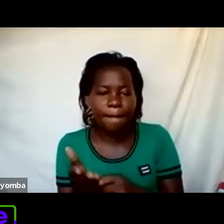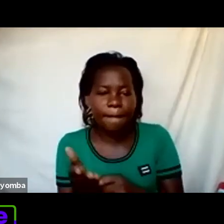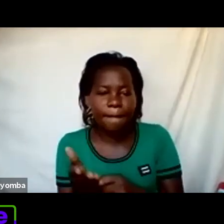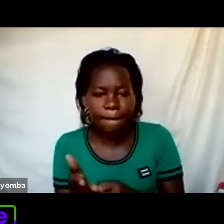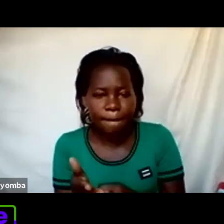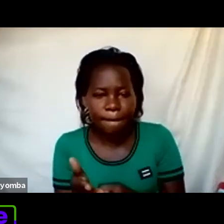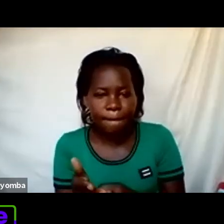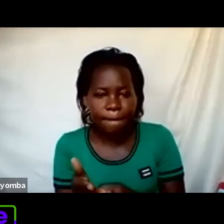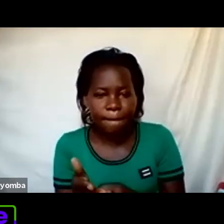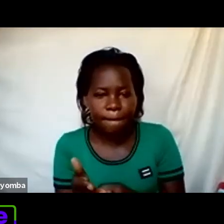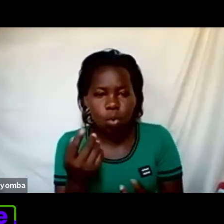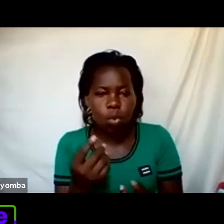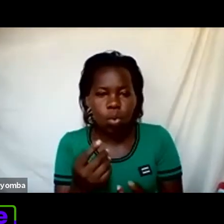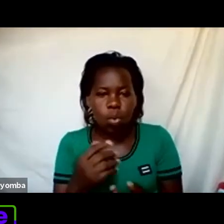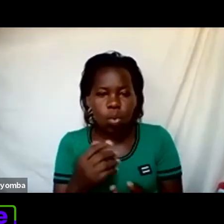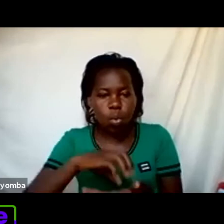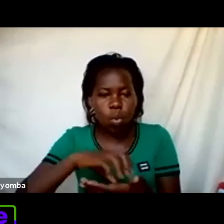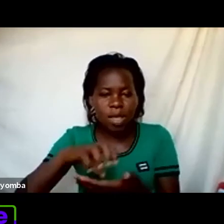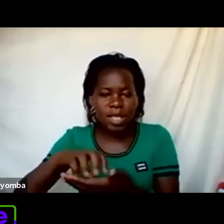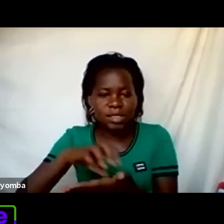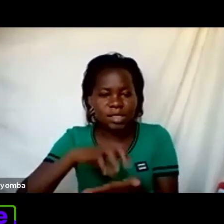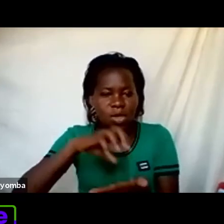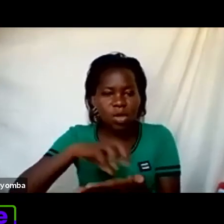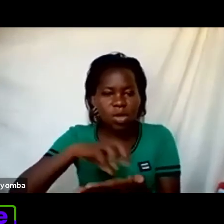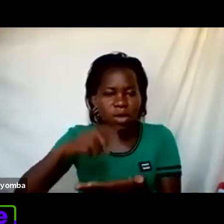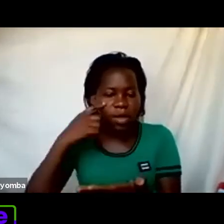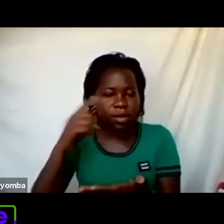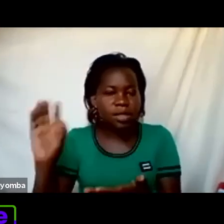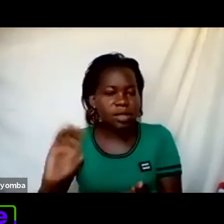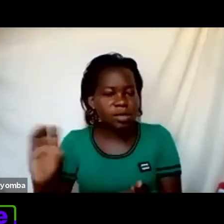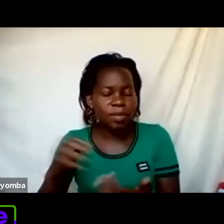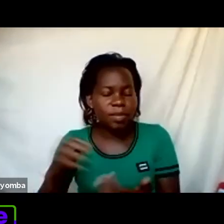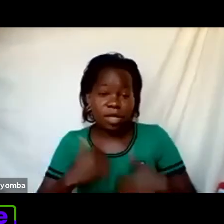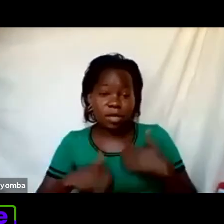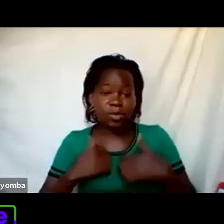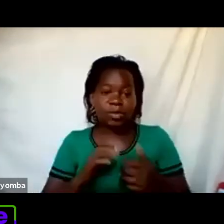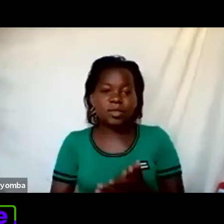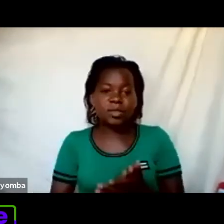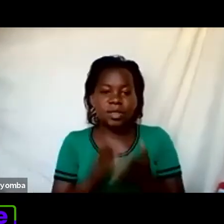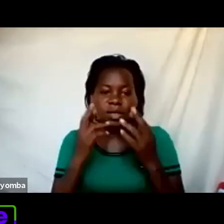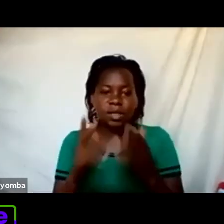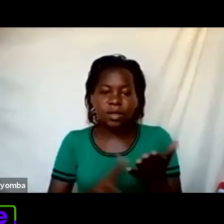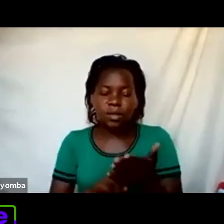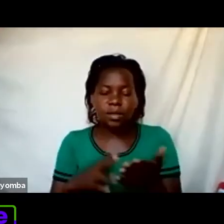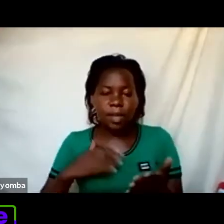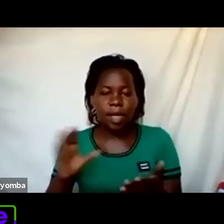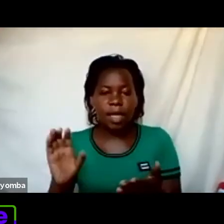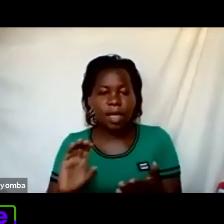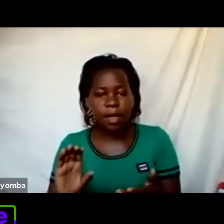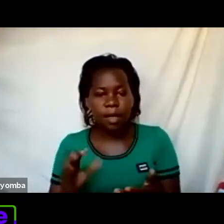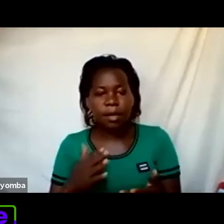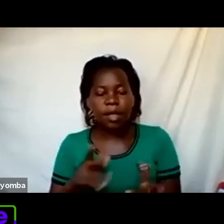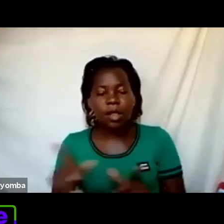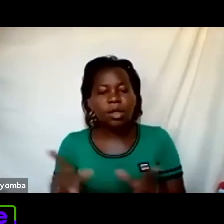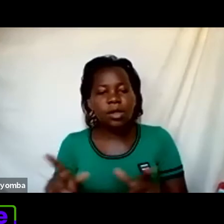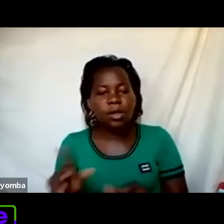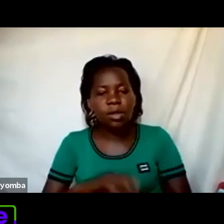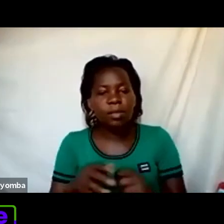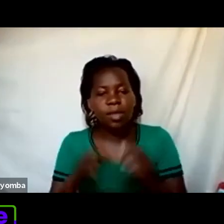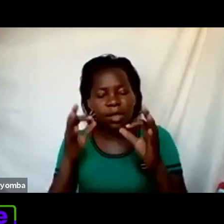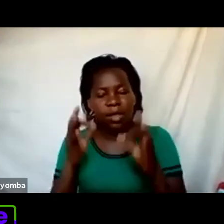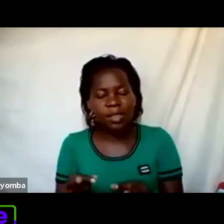lactation cookies, and I see customers interested. My biggest challenge is my capital and location, which makes the product expensive for